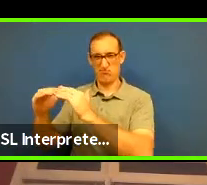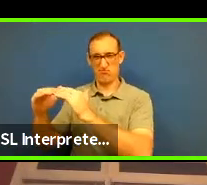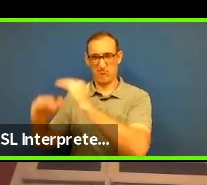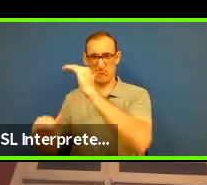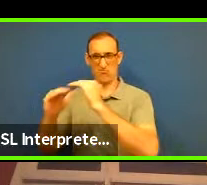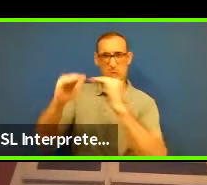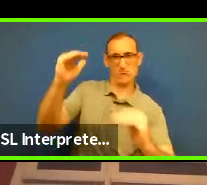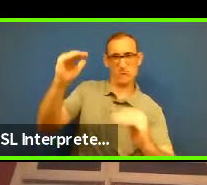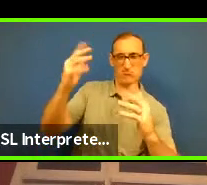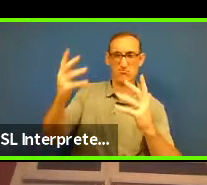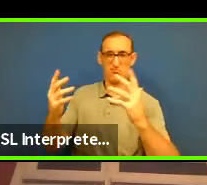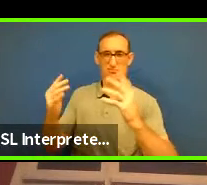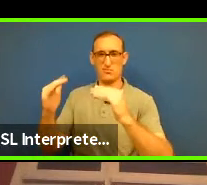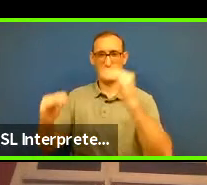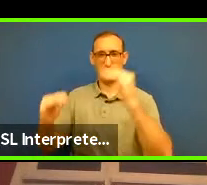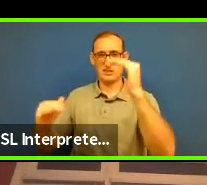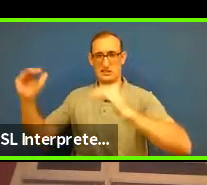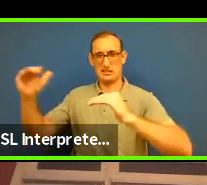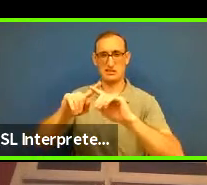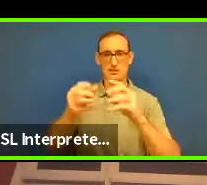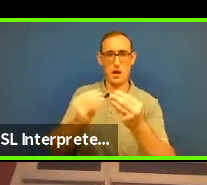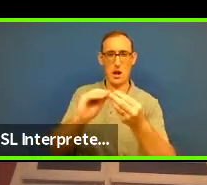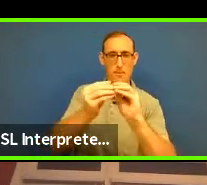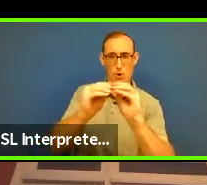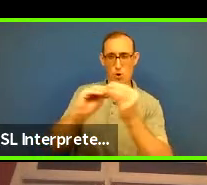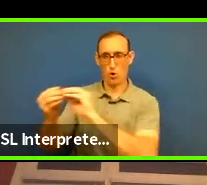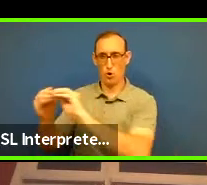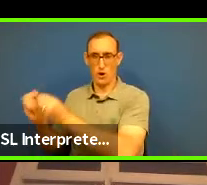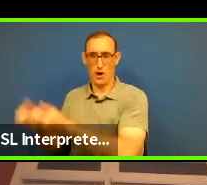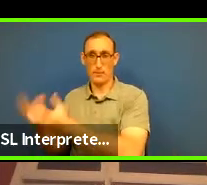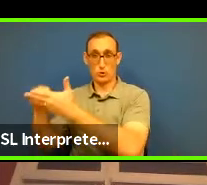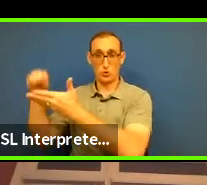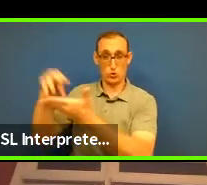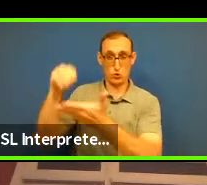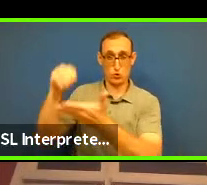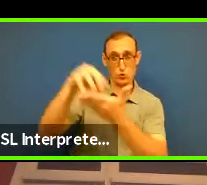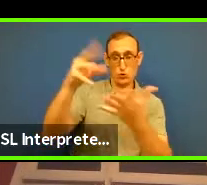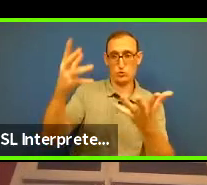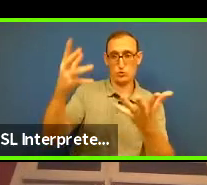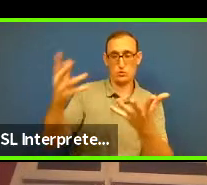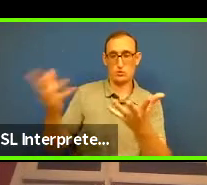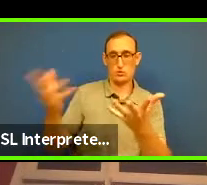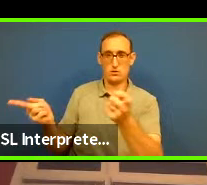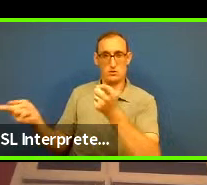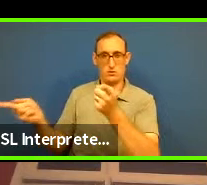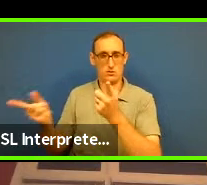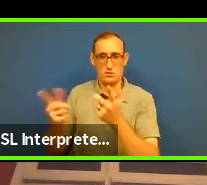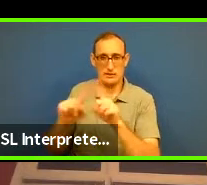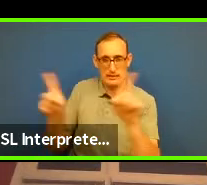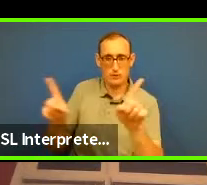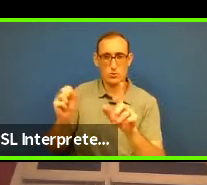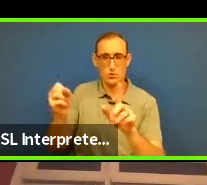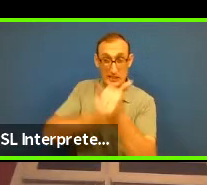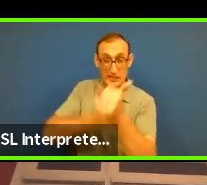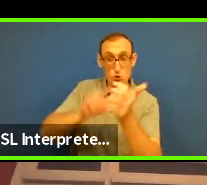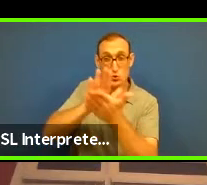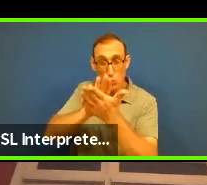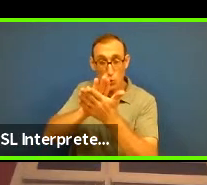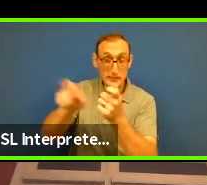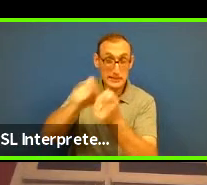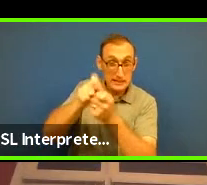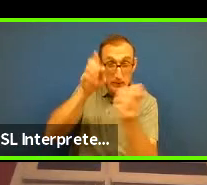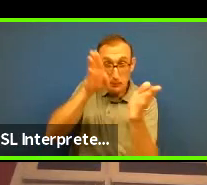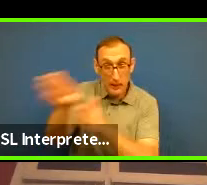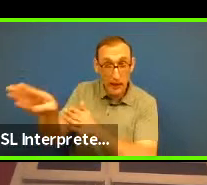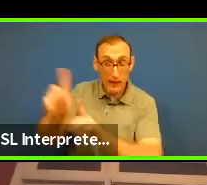school level plans that are communicated to parents so that they know what they're walking into on November 9th for their specific schools?